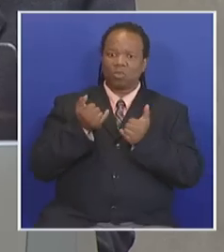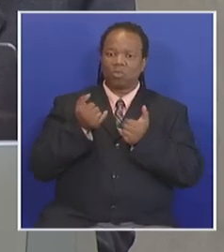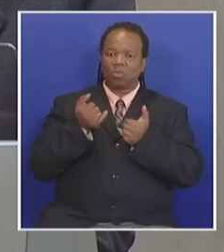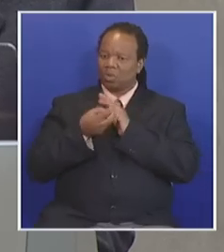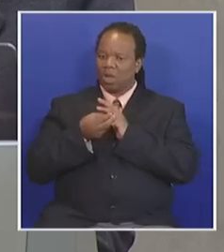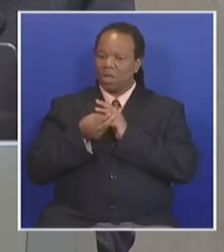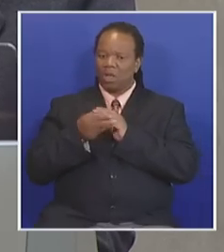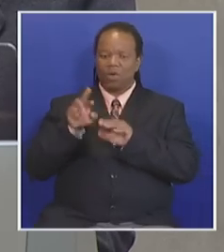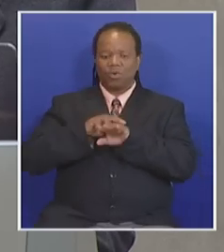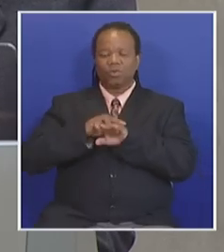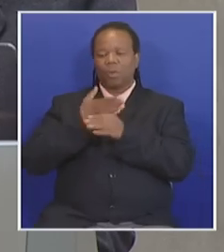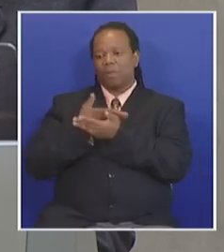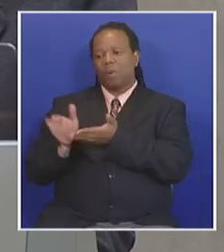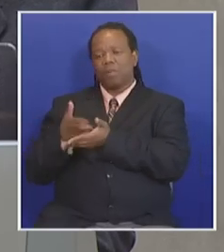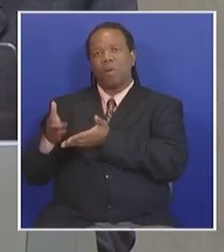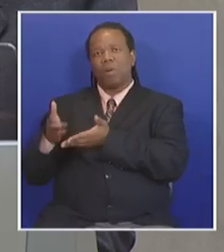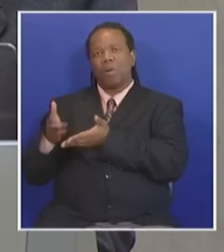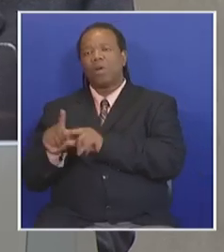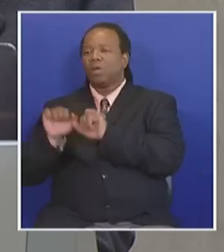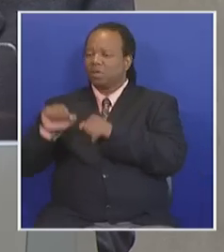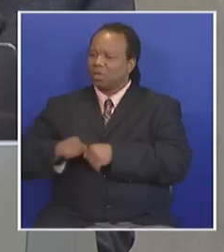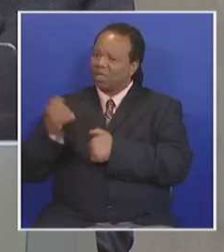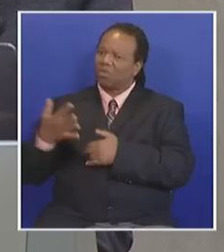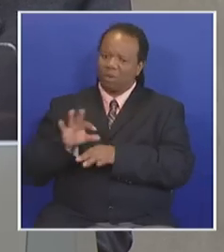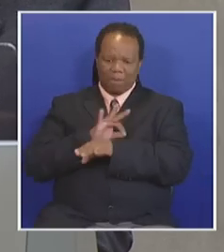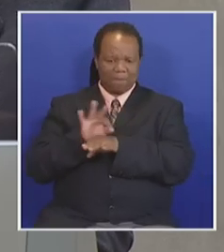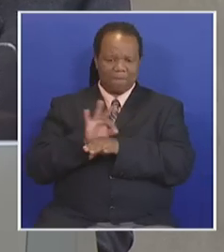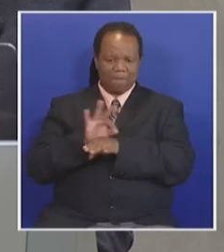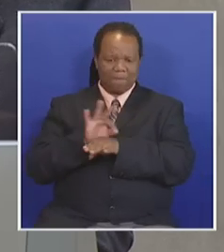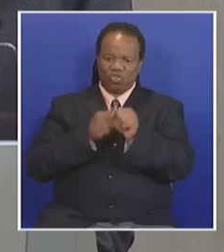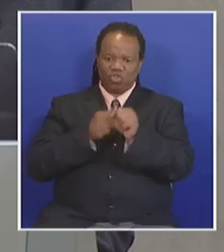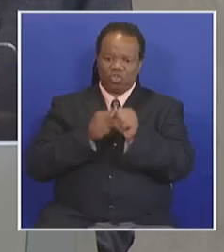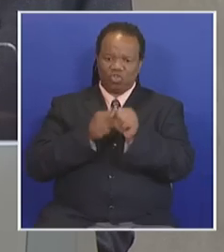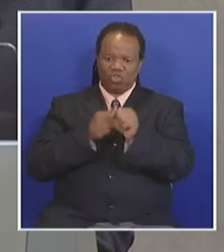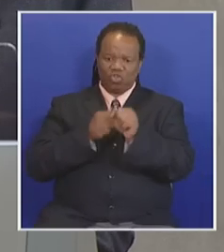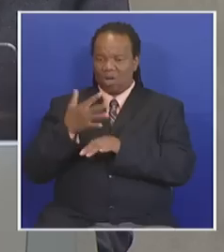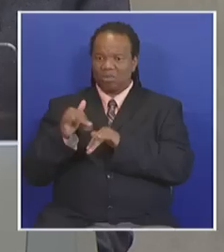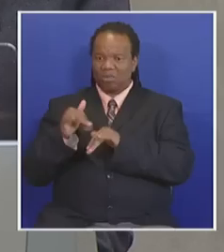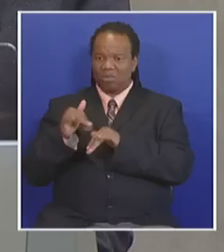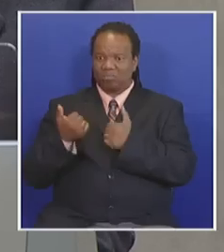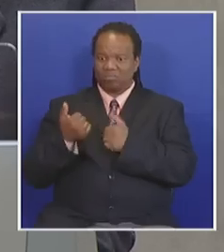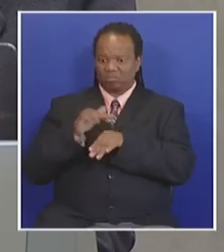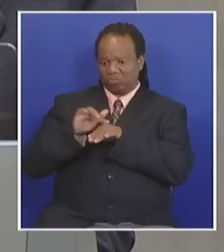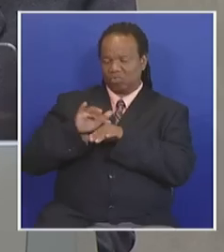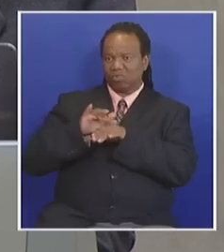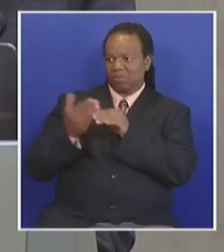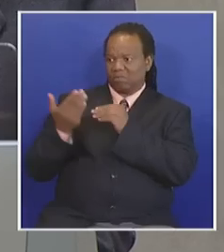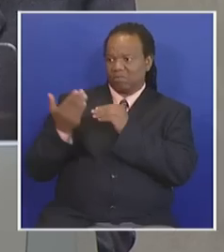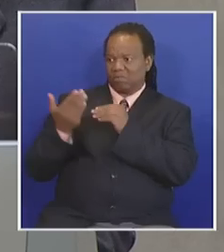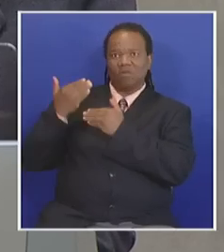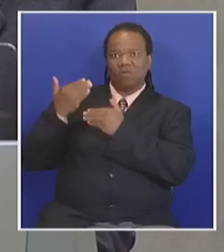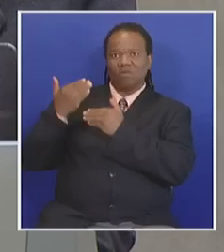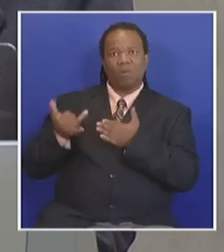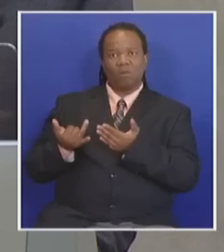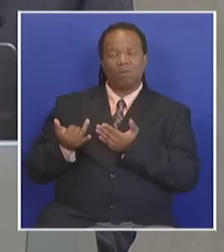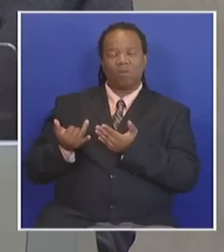which was institutionalized in the previous regime of apartheid, which were seen in the workplace and societal norm.